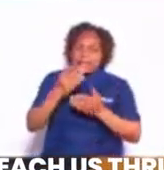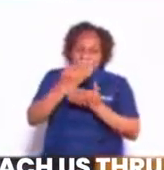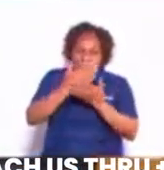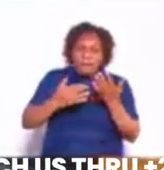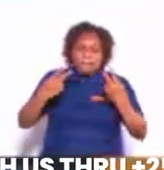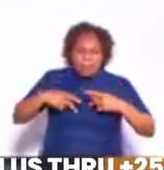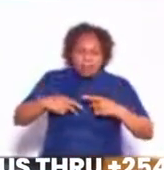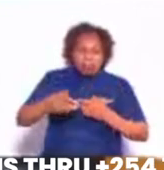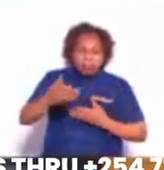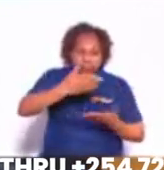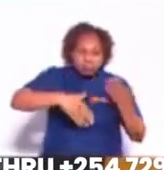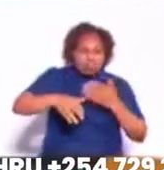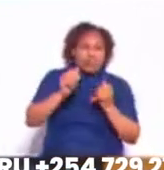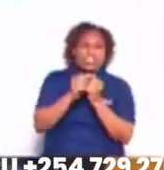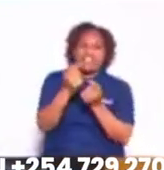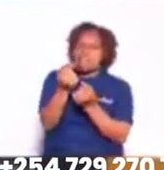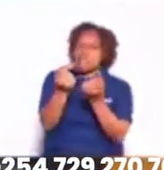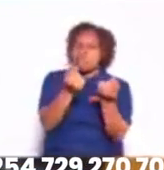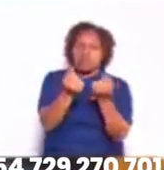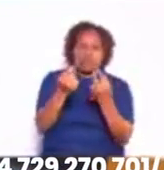with few people.